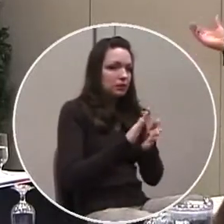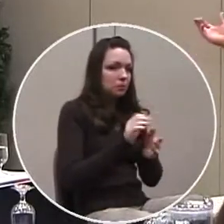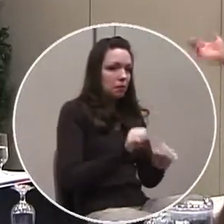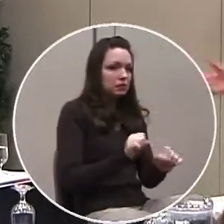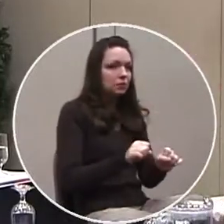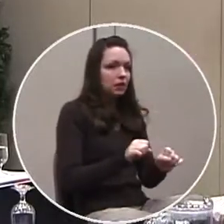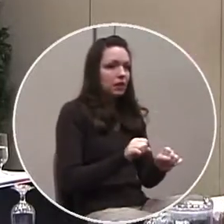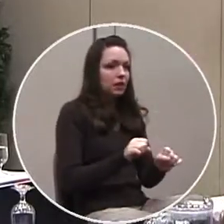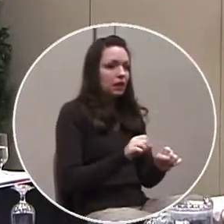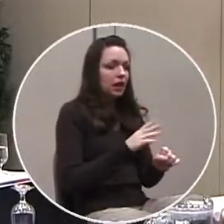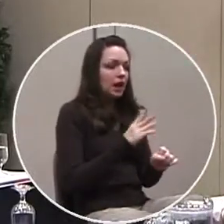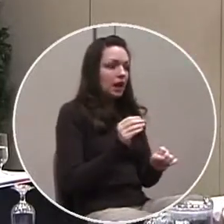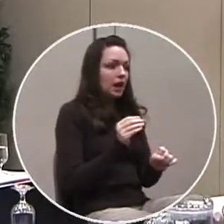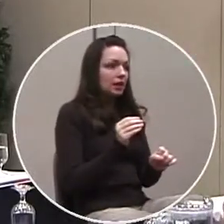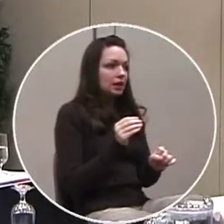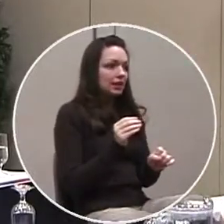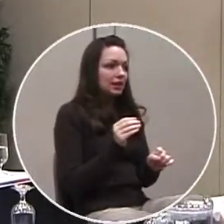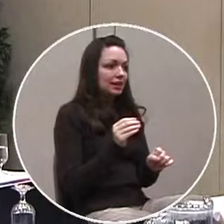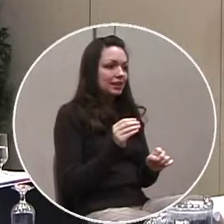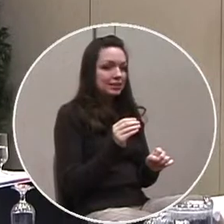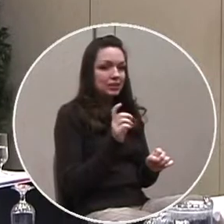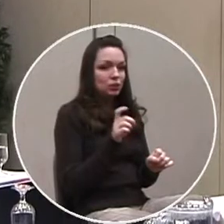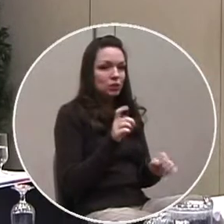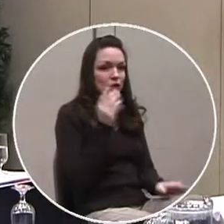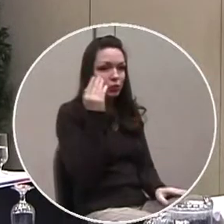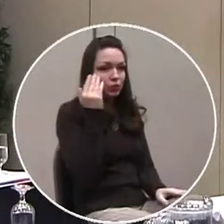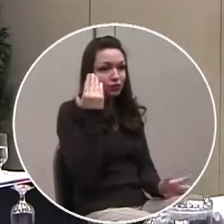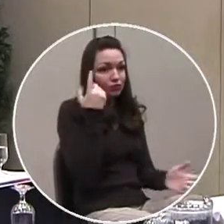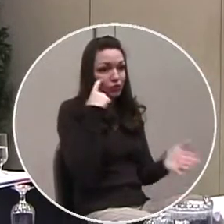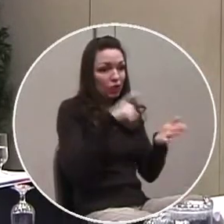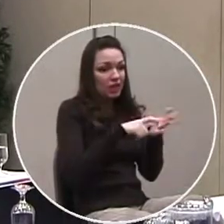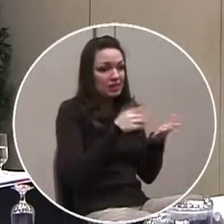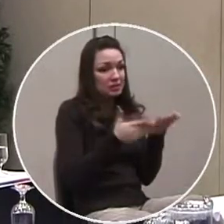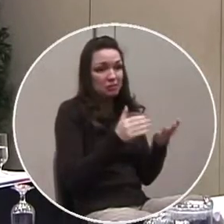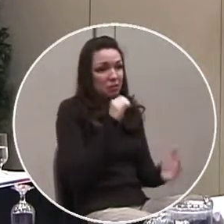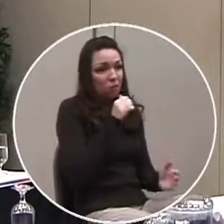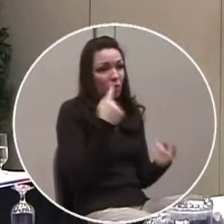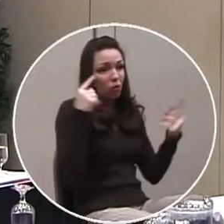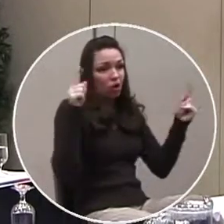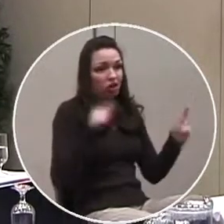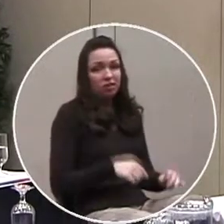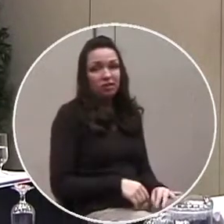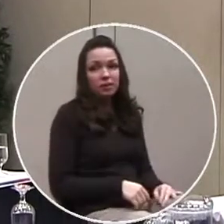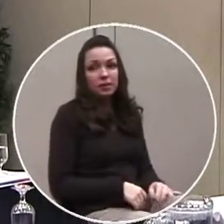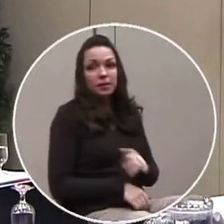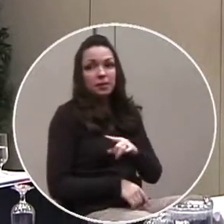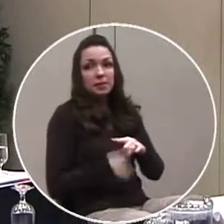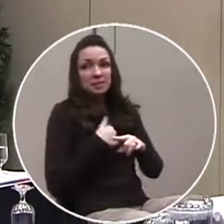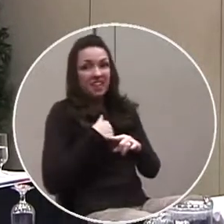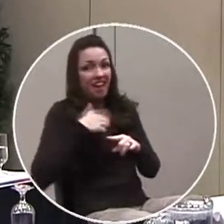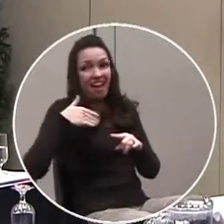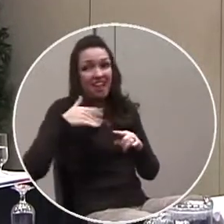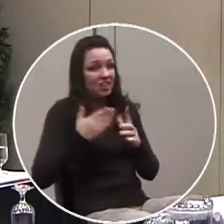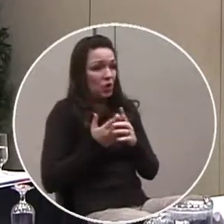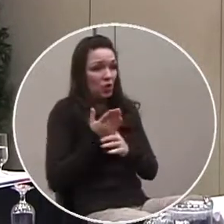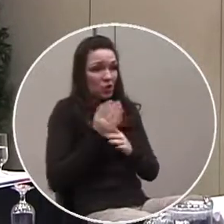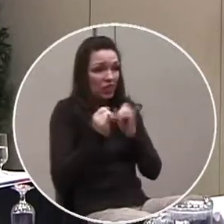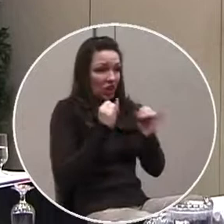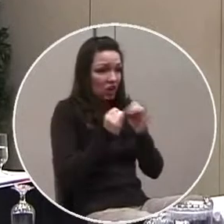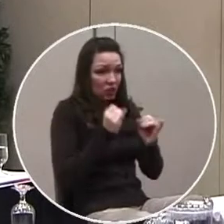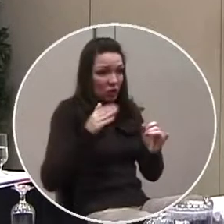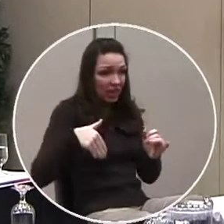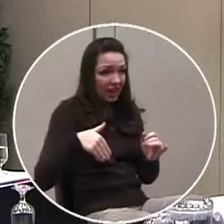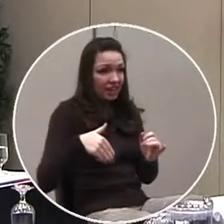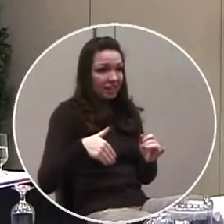end, acknowledging this may or may not work. I haven't even gotten through the interview yet. This is just interviewing. Right, and right.